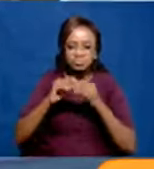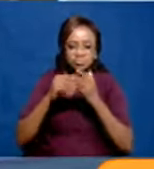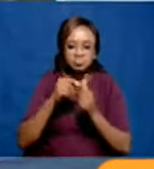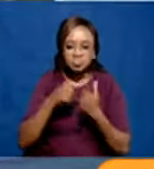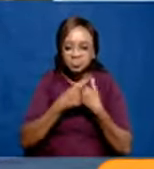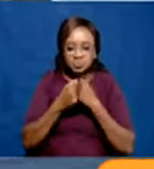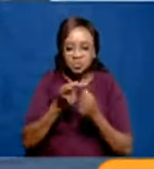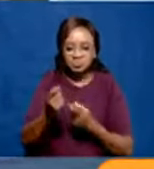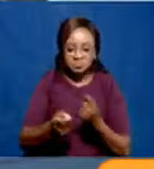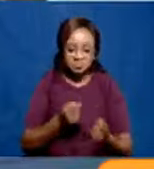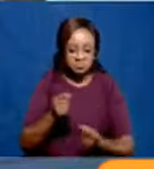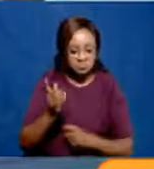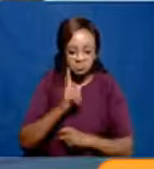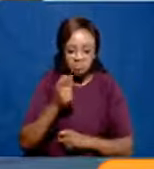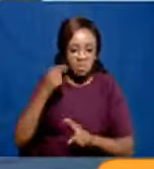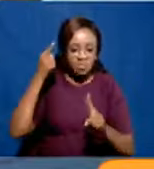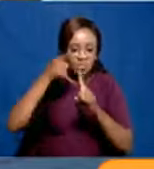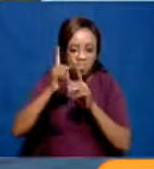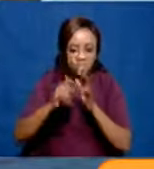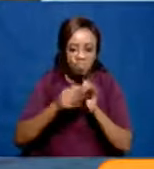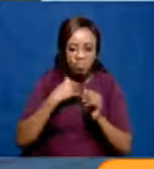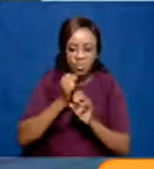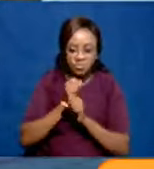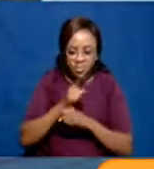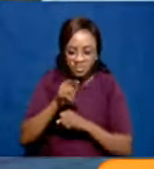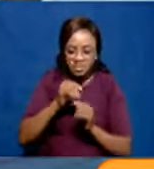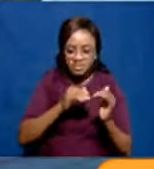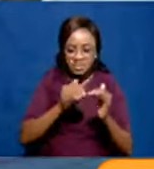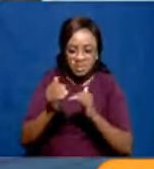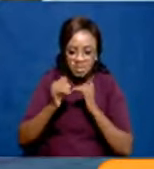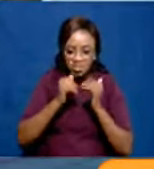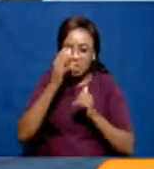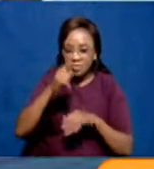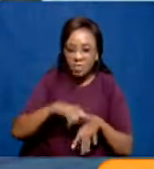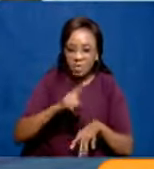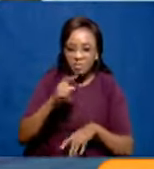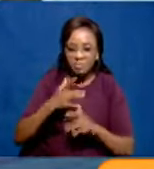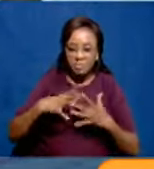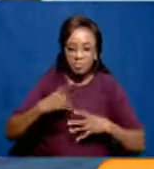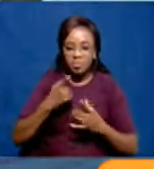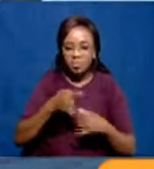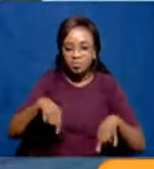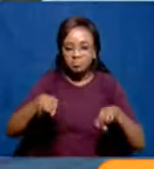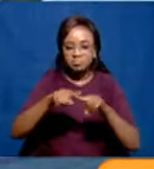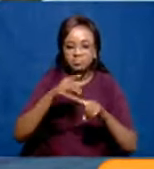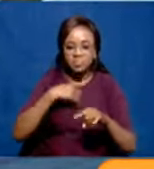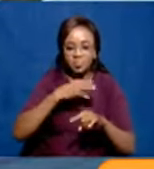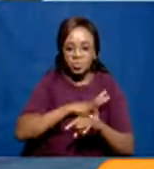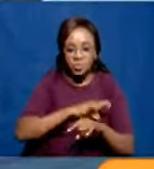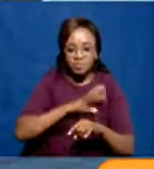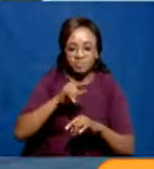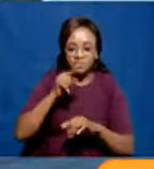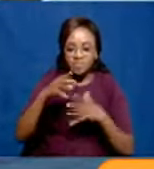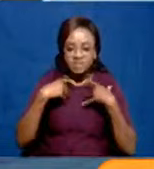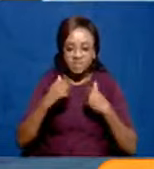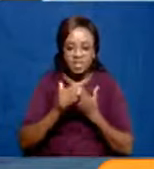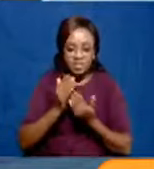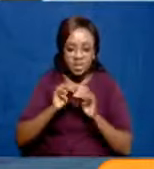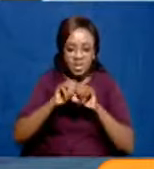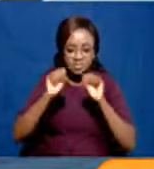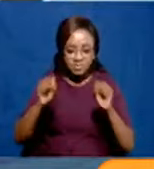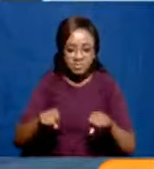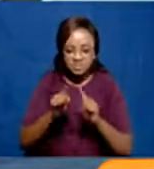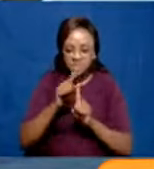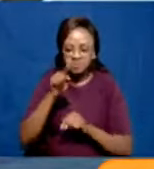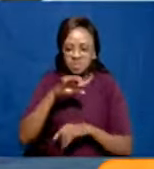things we're trying to do is equalize this. What is happening is, at the moment, those people who are more well-to-do are the ones who are benefiting from our healthcare system and are getting a good